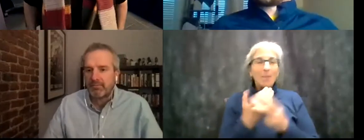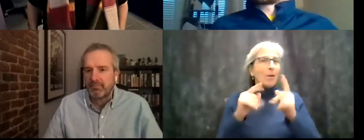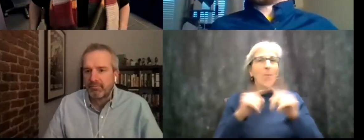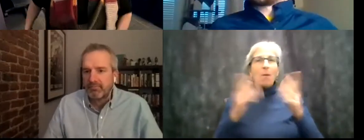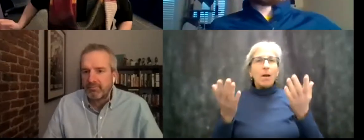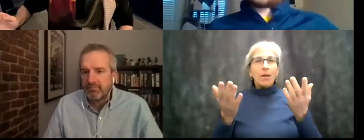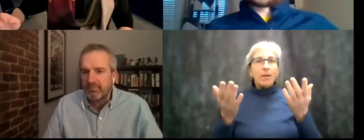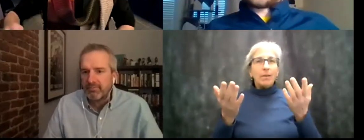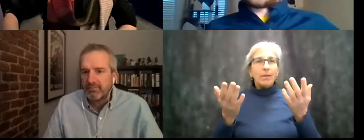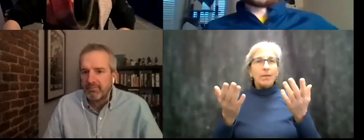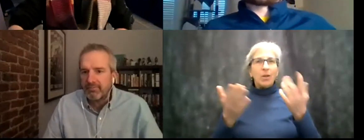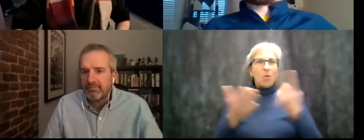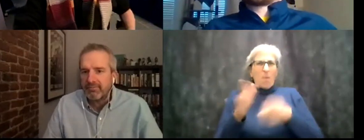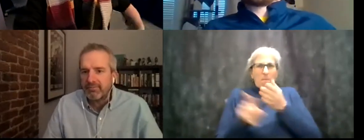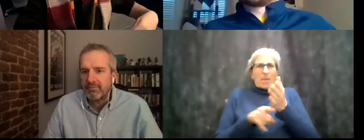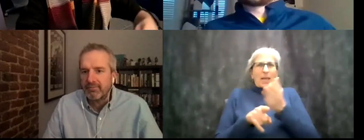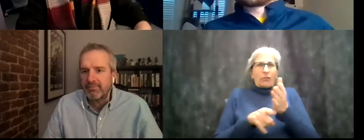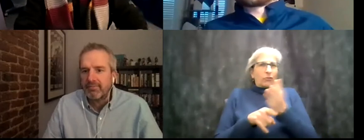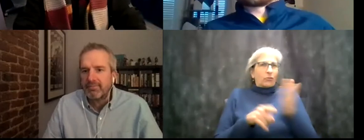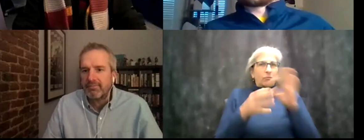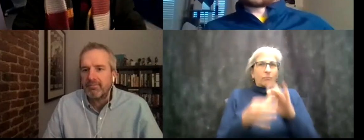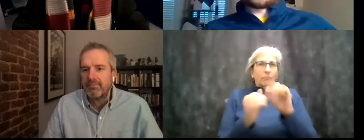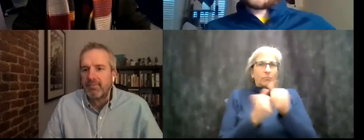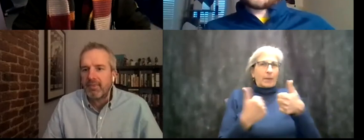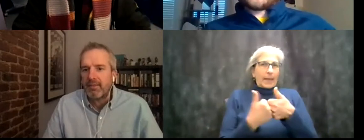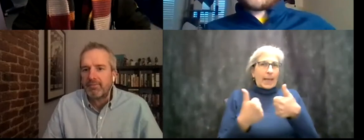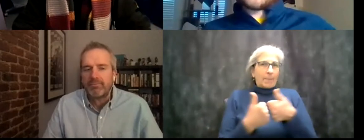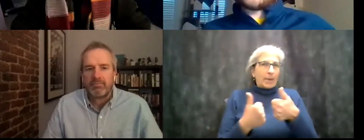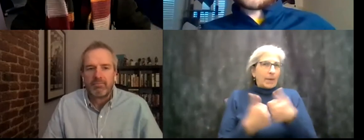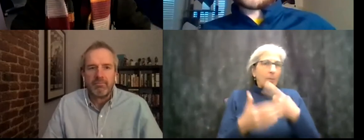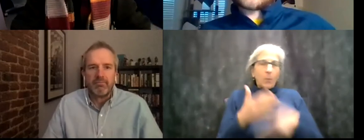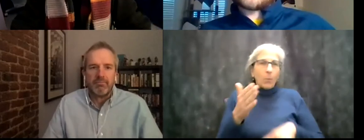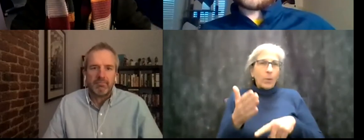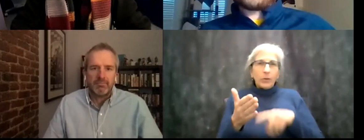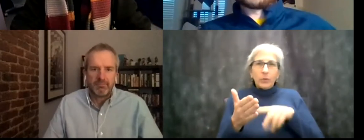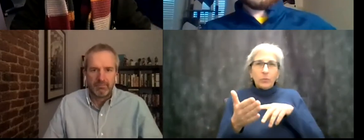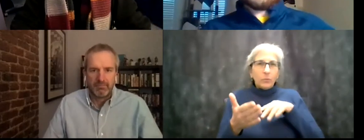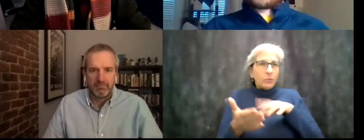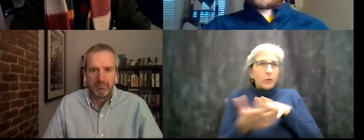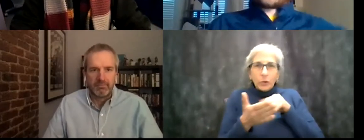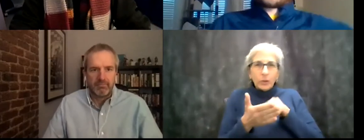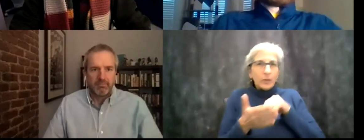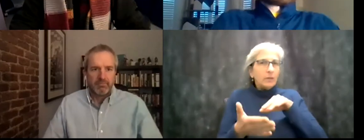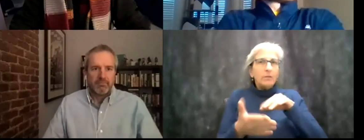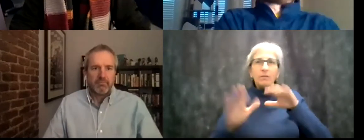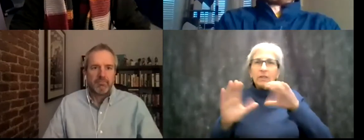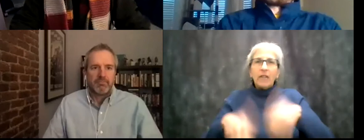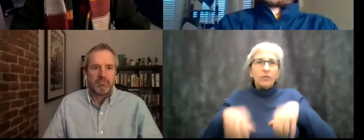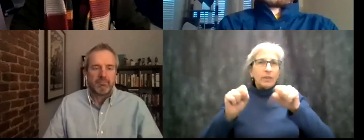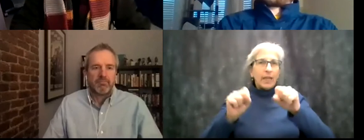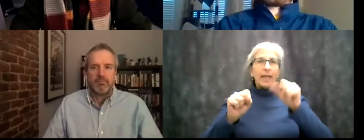what do people start? What are the majors? I guess what are you studying if you're going to do this at the secondary level?